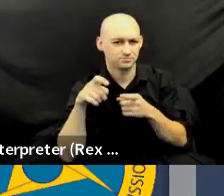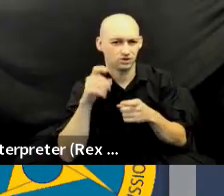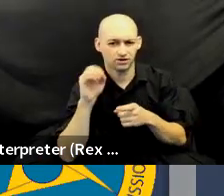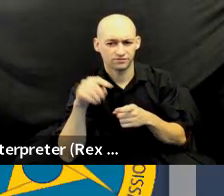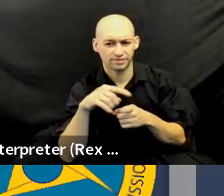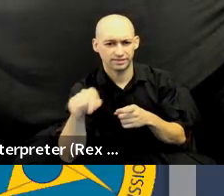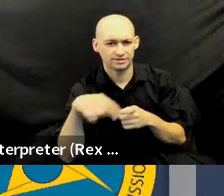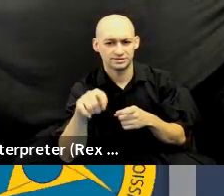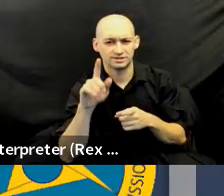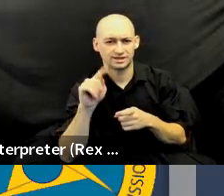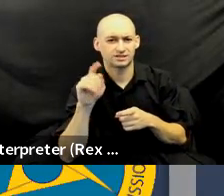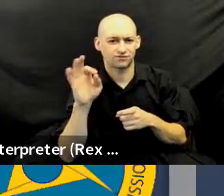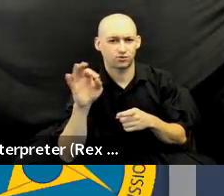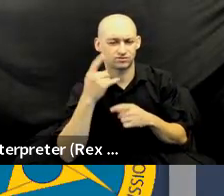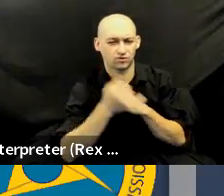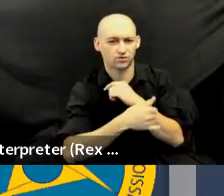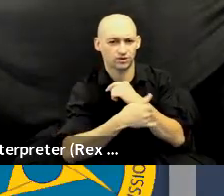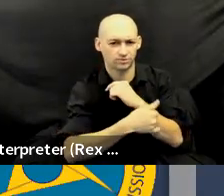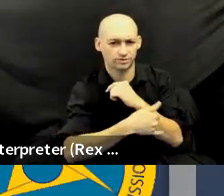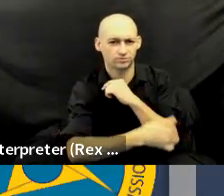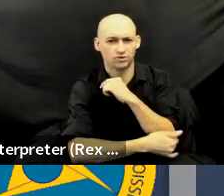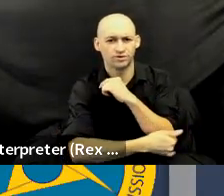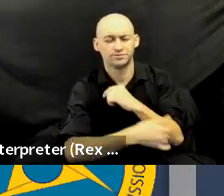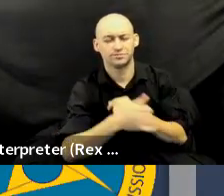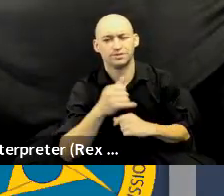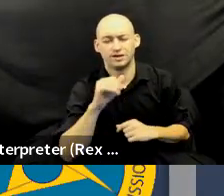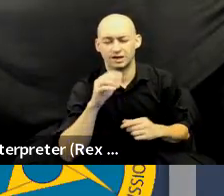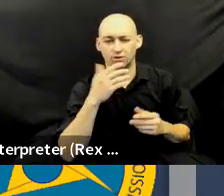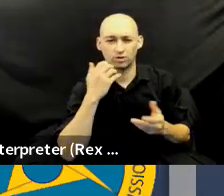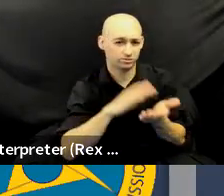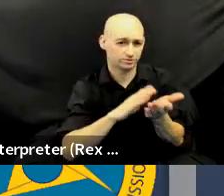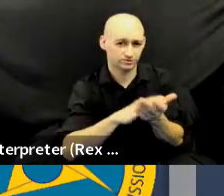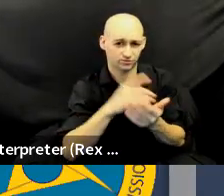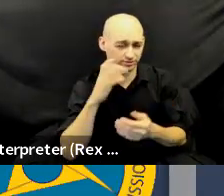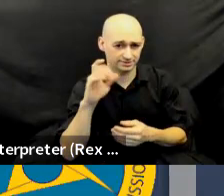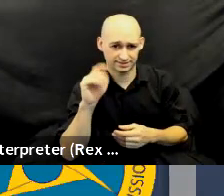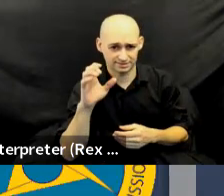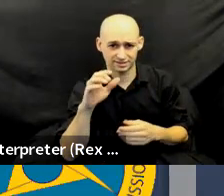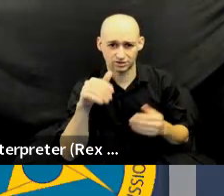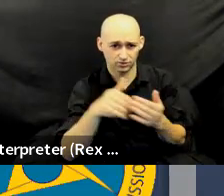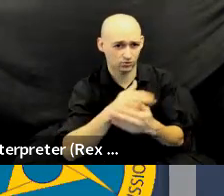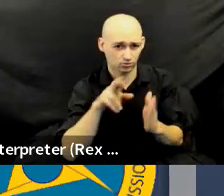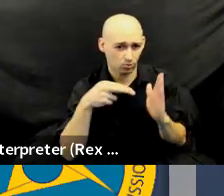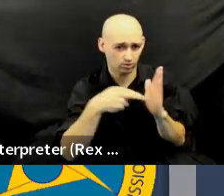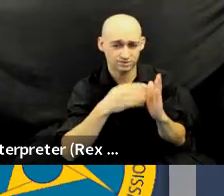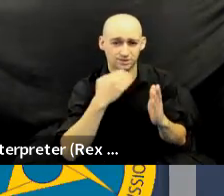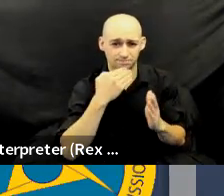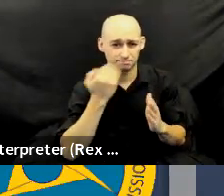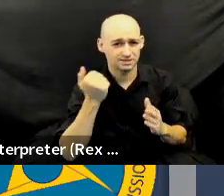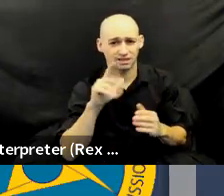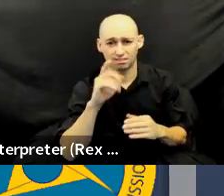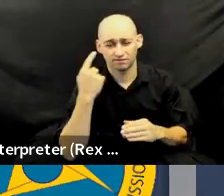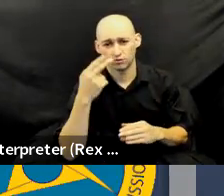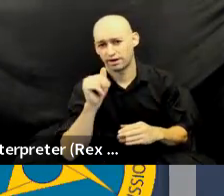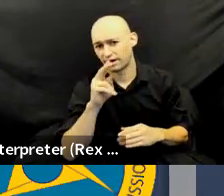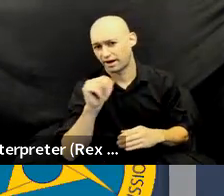Governments. First, I'd like to congratulate the CTC staff members in new positions with the commission, and best of luck to Hannah Walter in her new